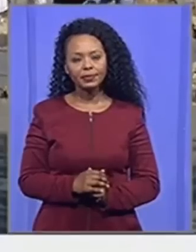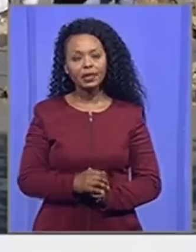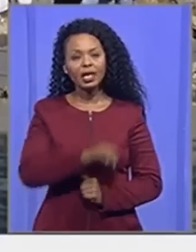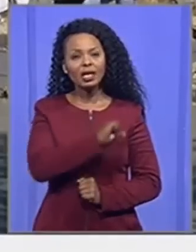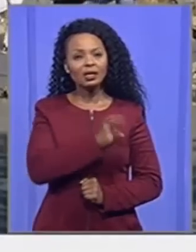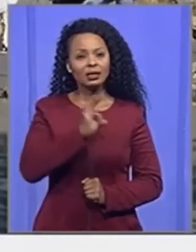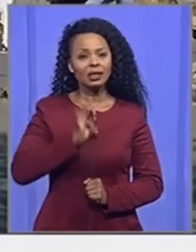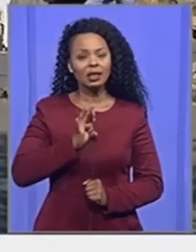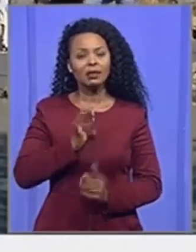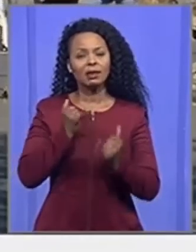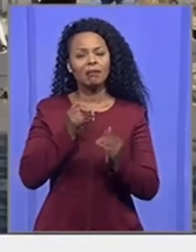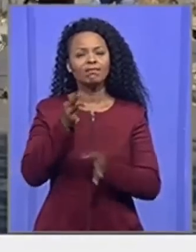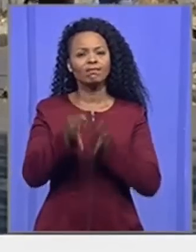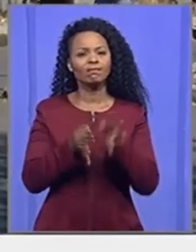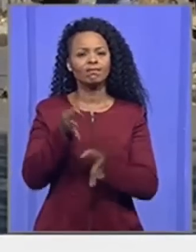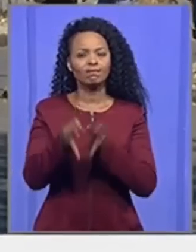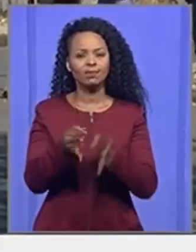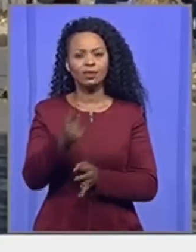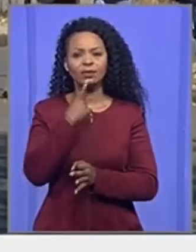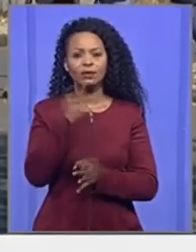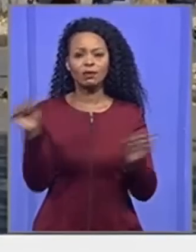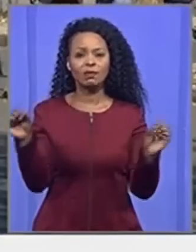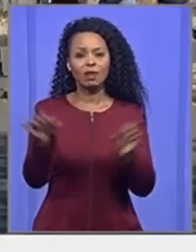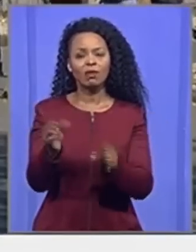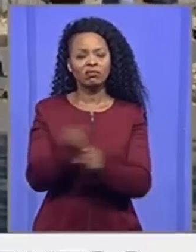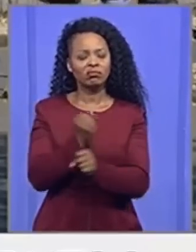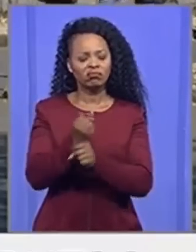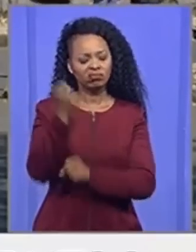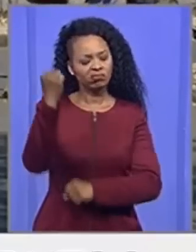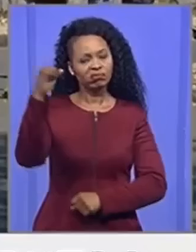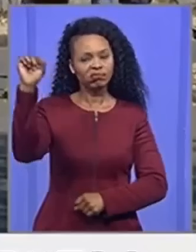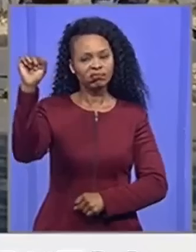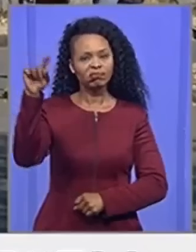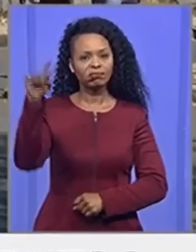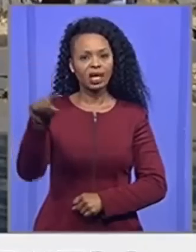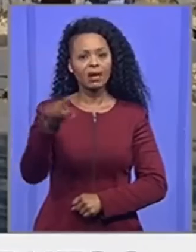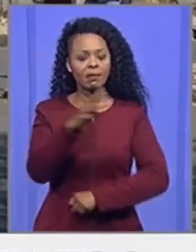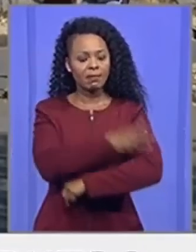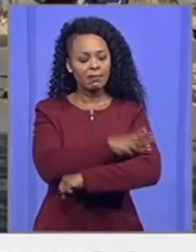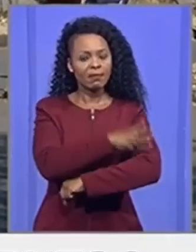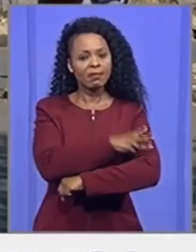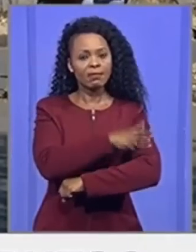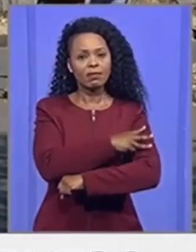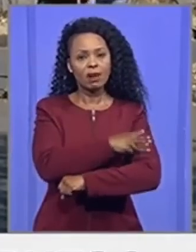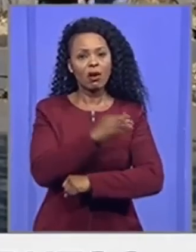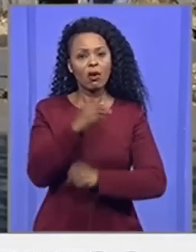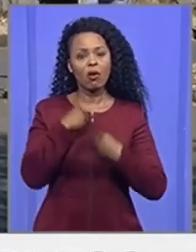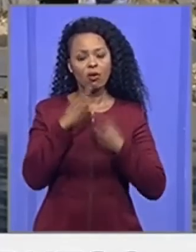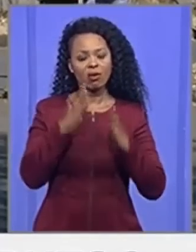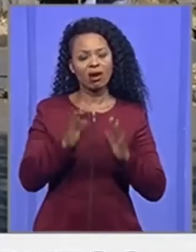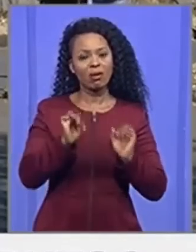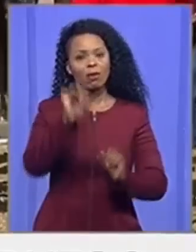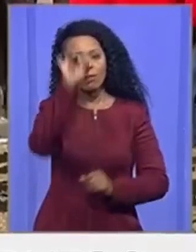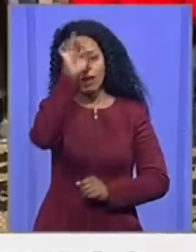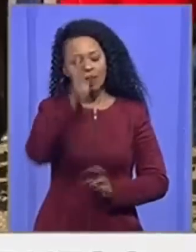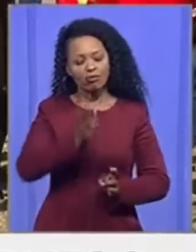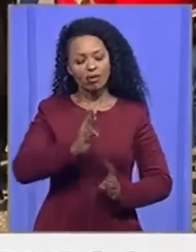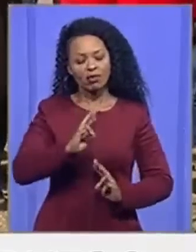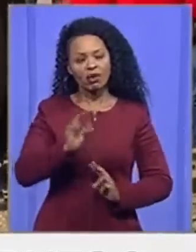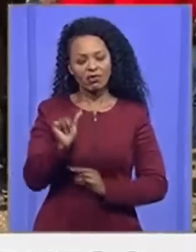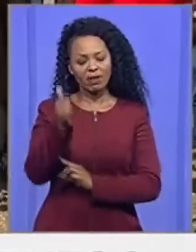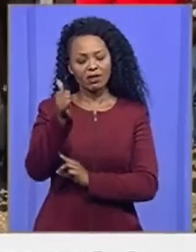Basebeletsi bana ba hlalosa ha ba keke ba kgutlela mosebetsing ho fihlela botsamaisi ba morafo bo arabetse ditseko tsa bona. Ba